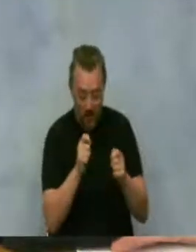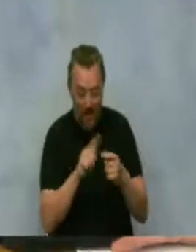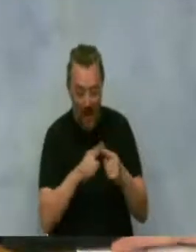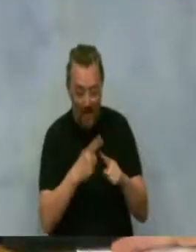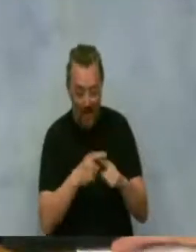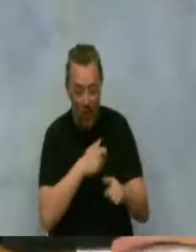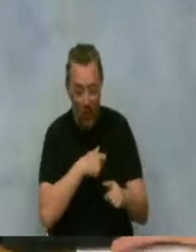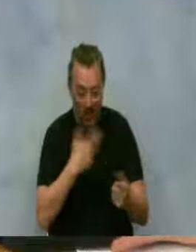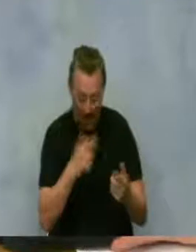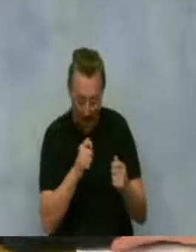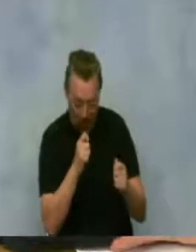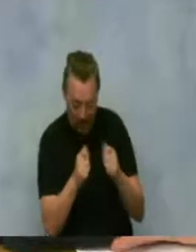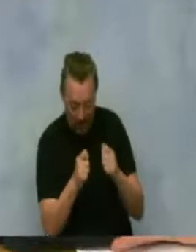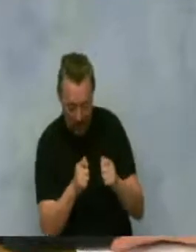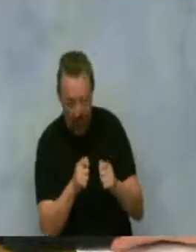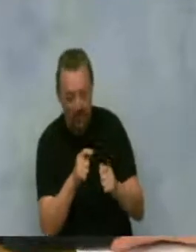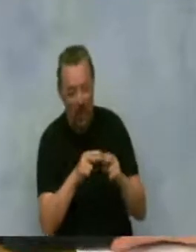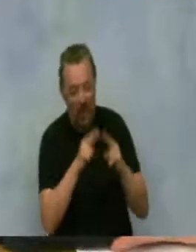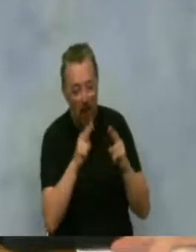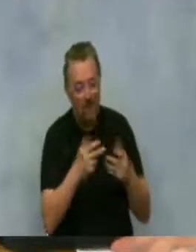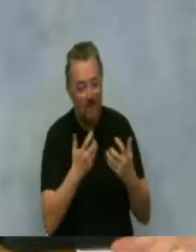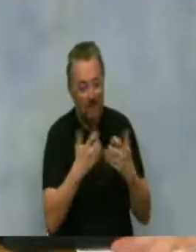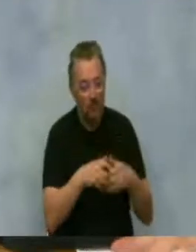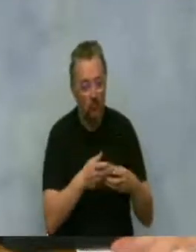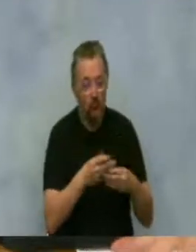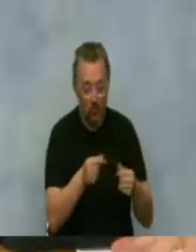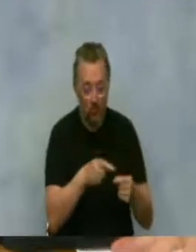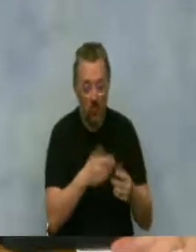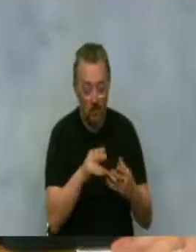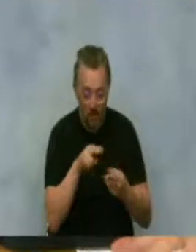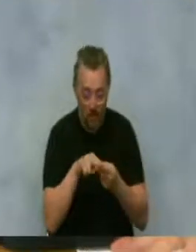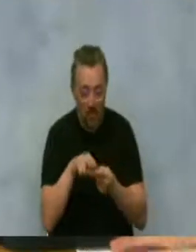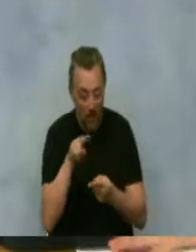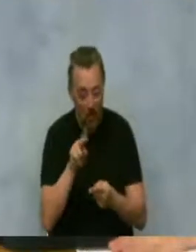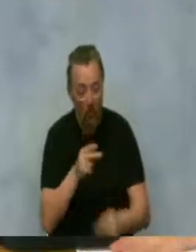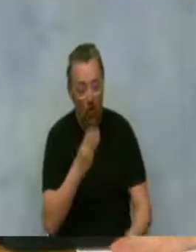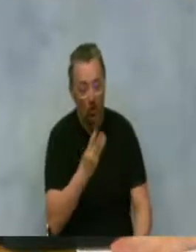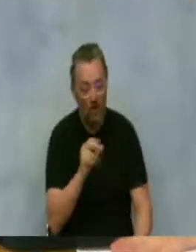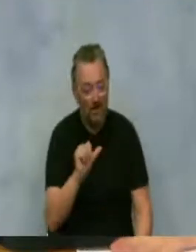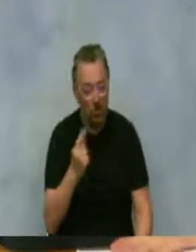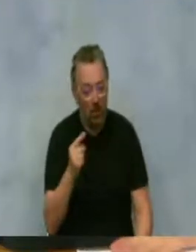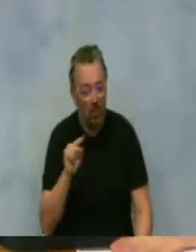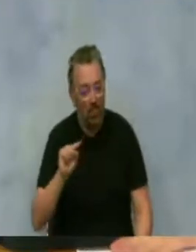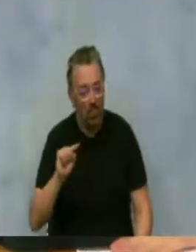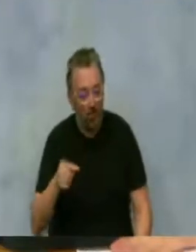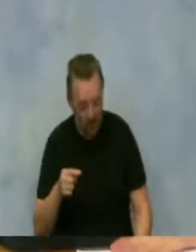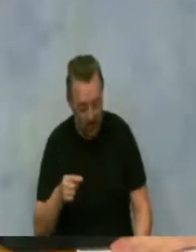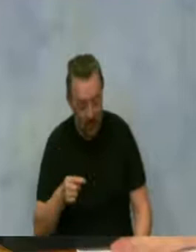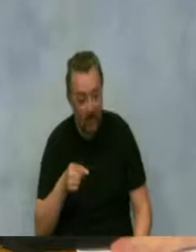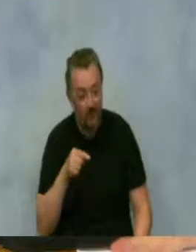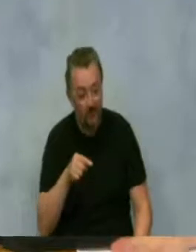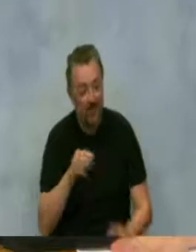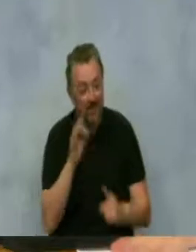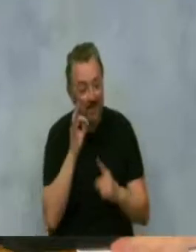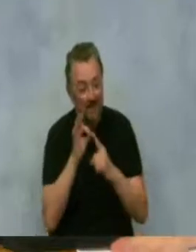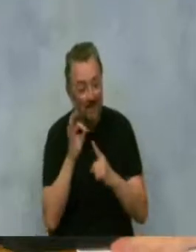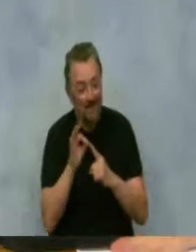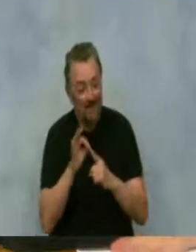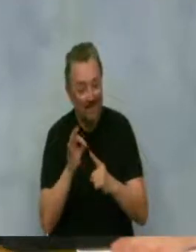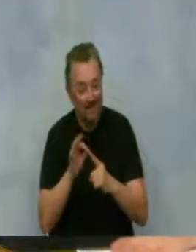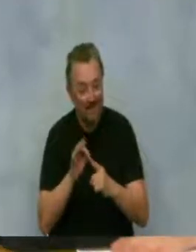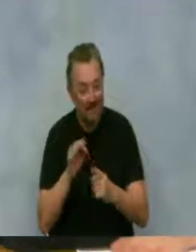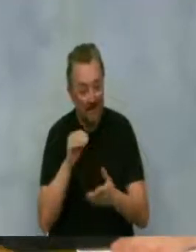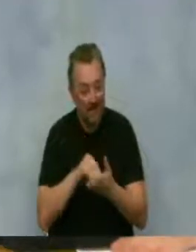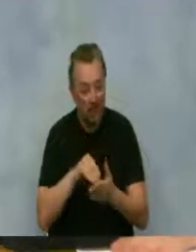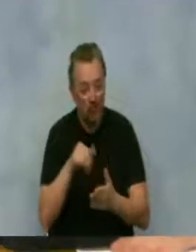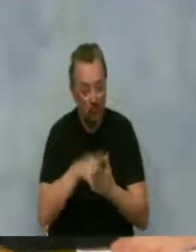and for Housing and Technical Resources. These totalled an increase of £361,000, and those are detailed in Appendix A to your report,